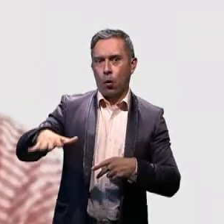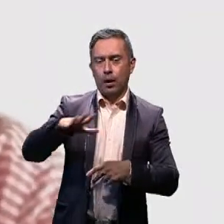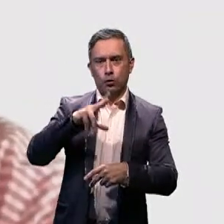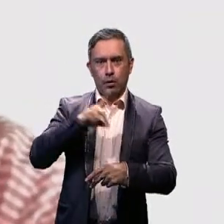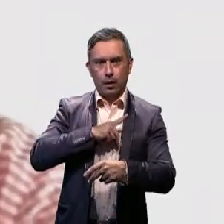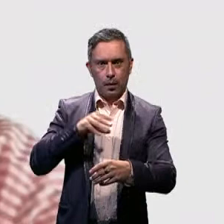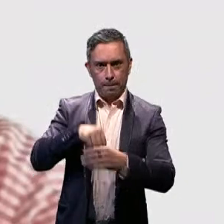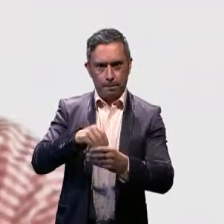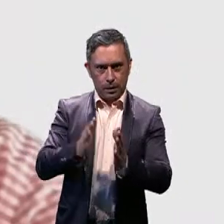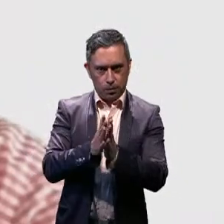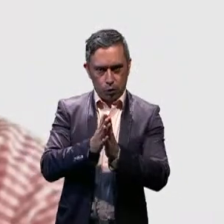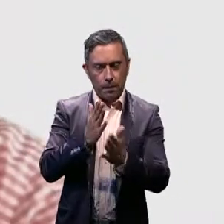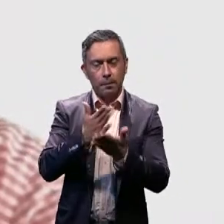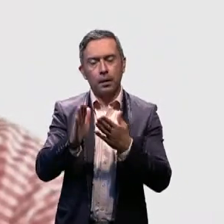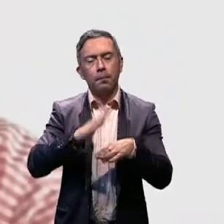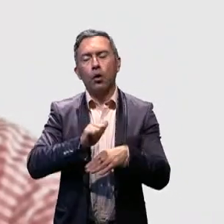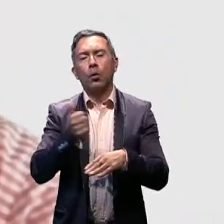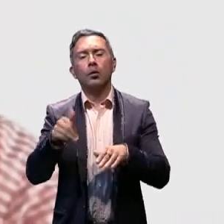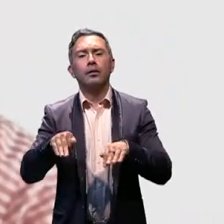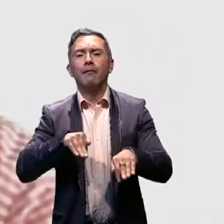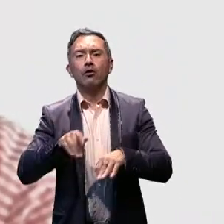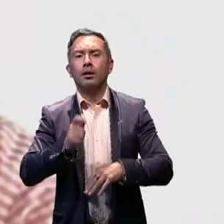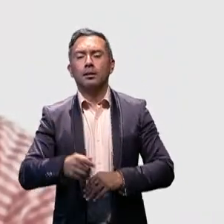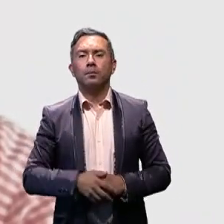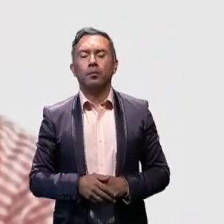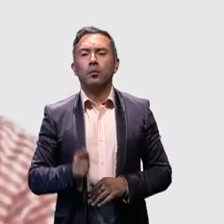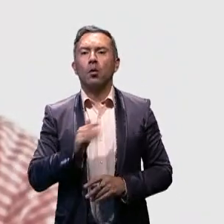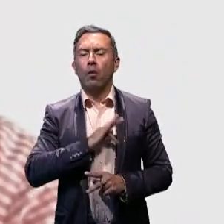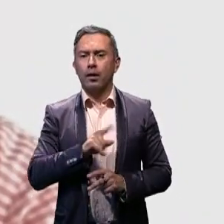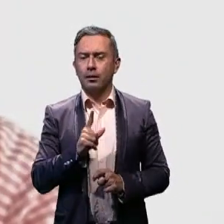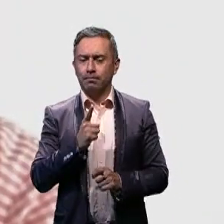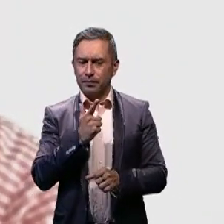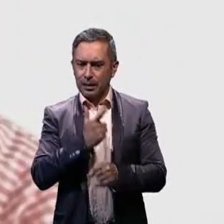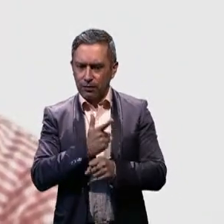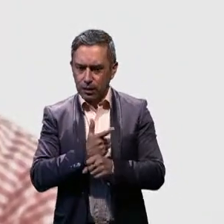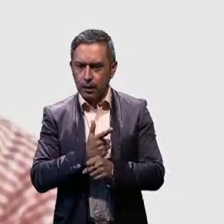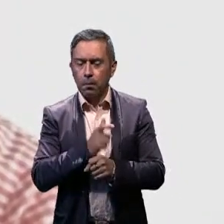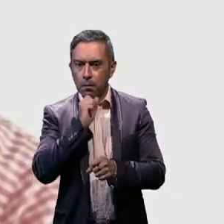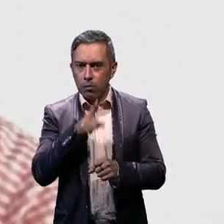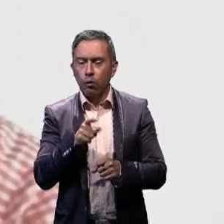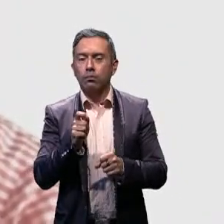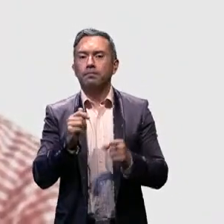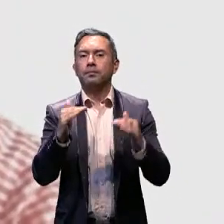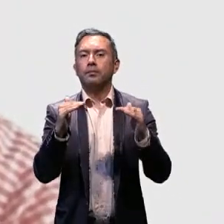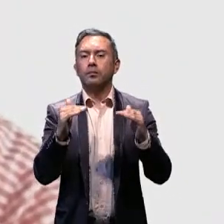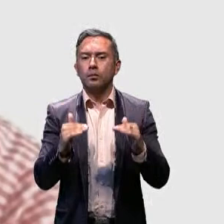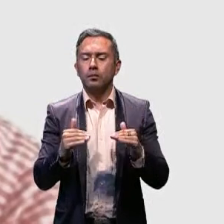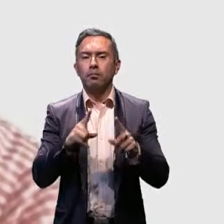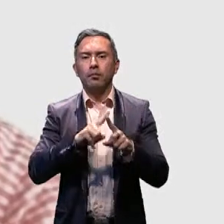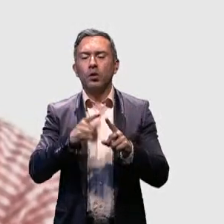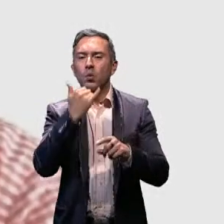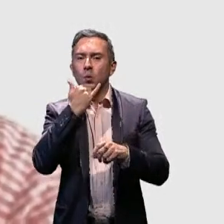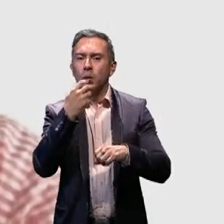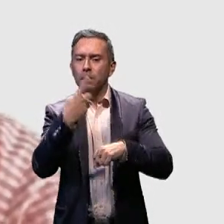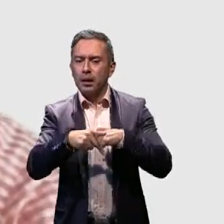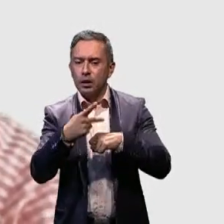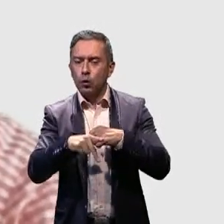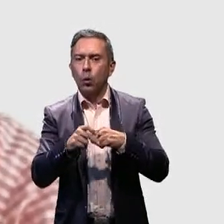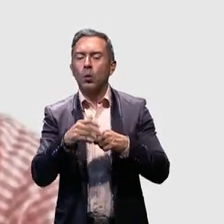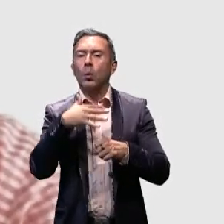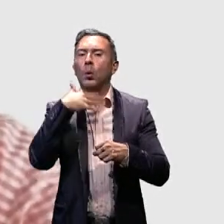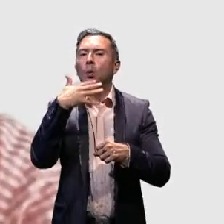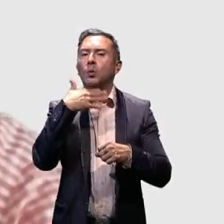We have prioritized the work around identifying and reducing the corruption